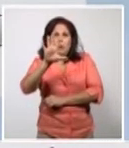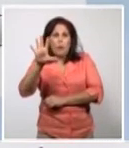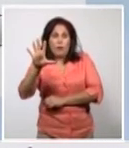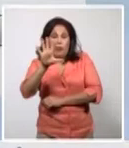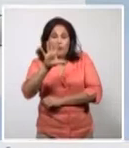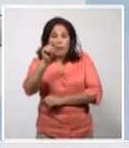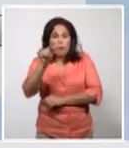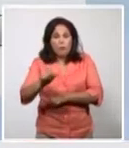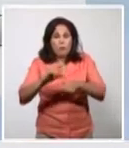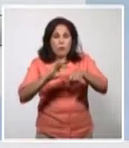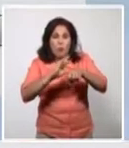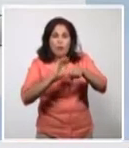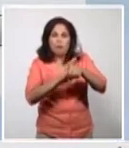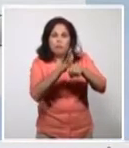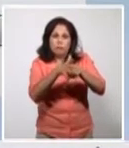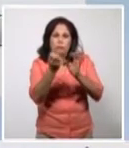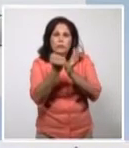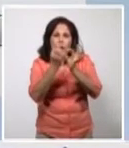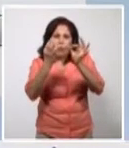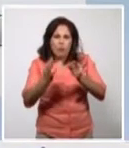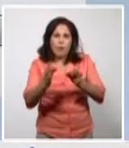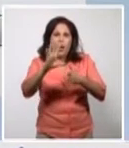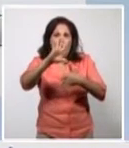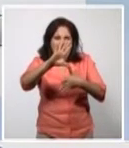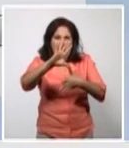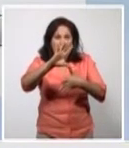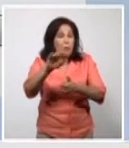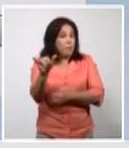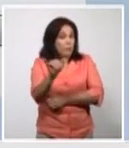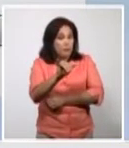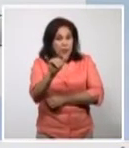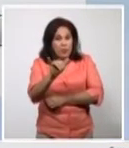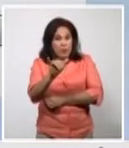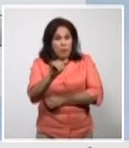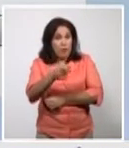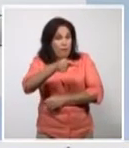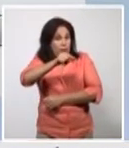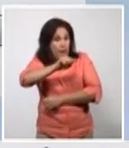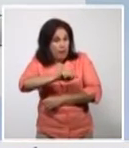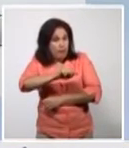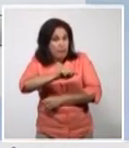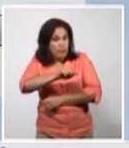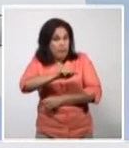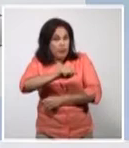1,943,455 confirmed cases. Likewise, yesterday, there were